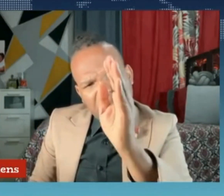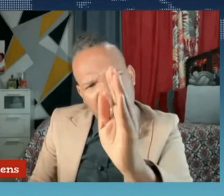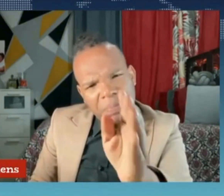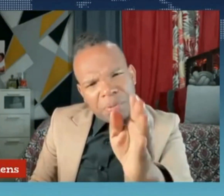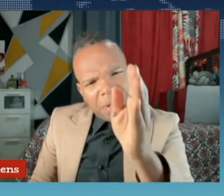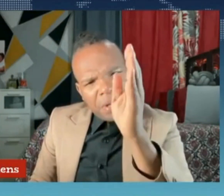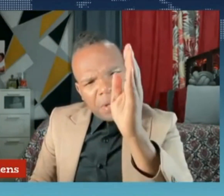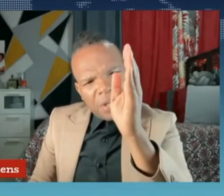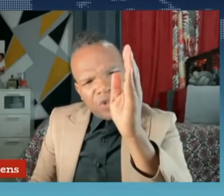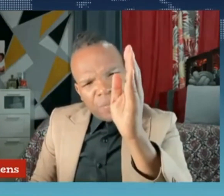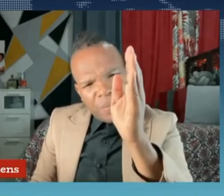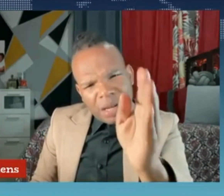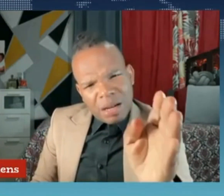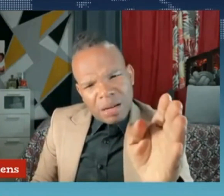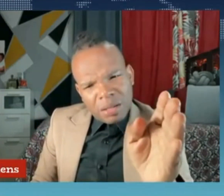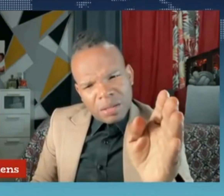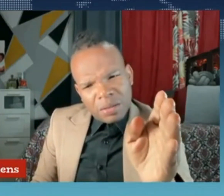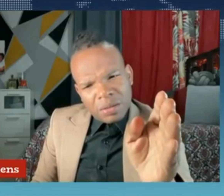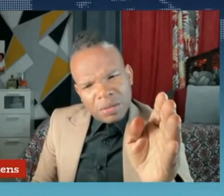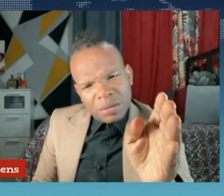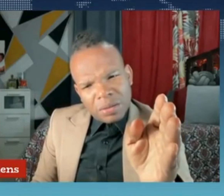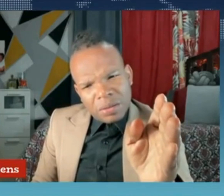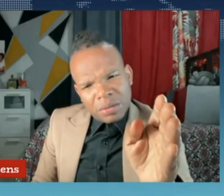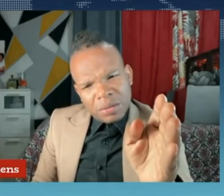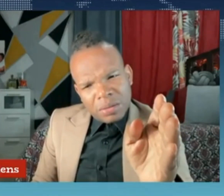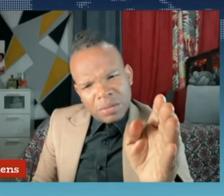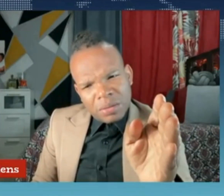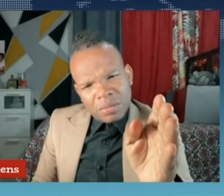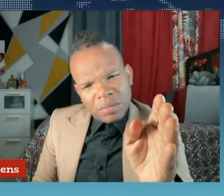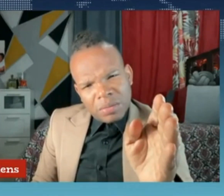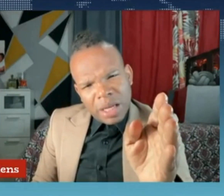I have to keep Jamaica